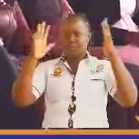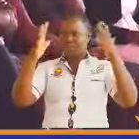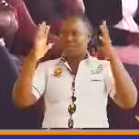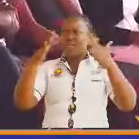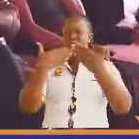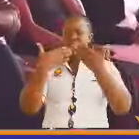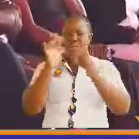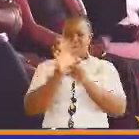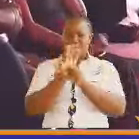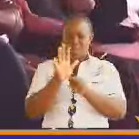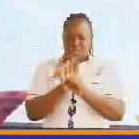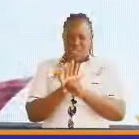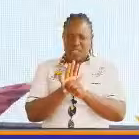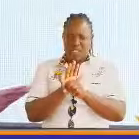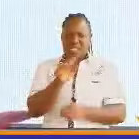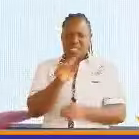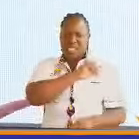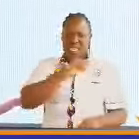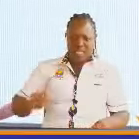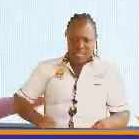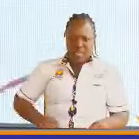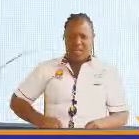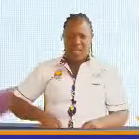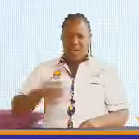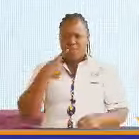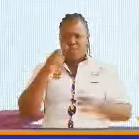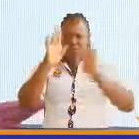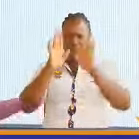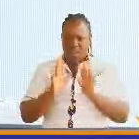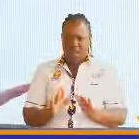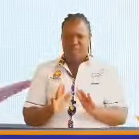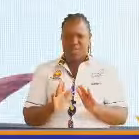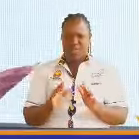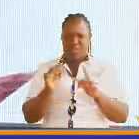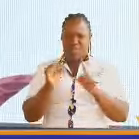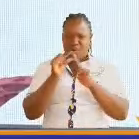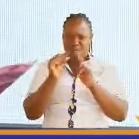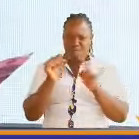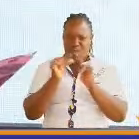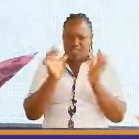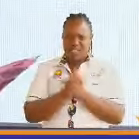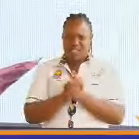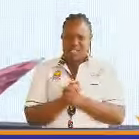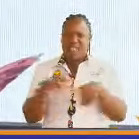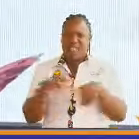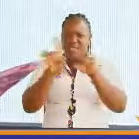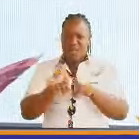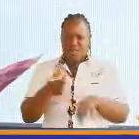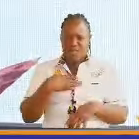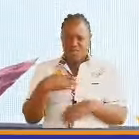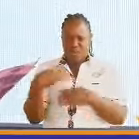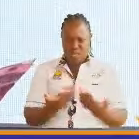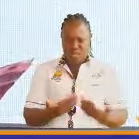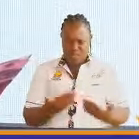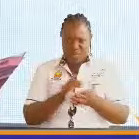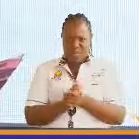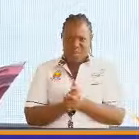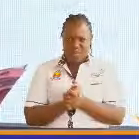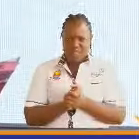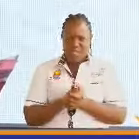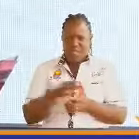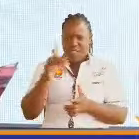Thank you very much, our Senator, for that wonderful, those wonderful remarks. I would like to recognize